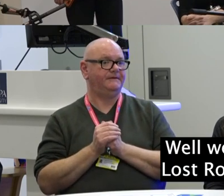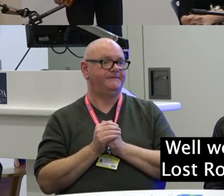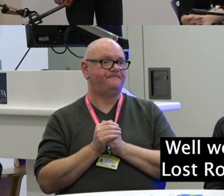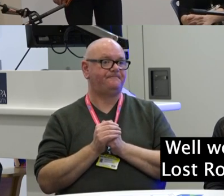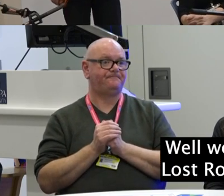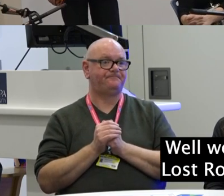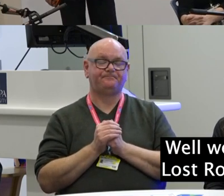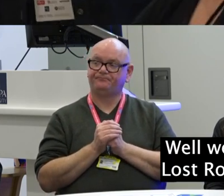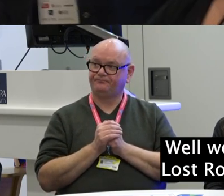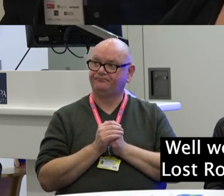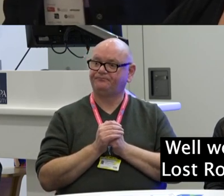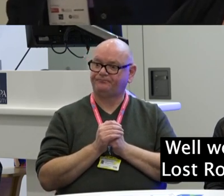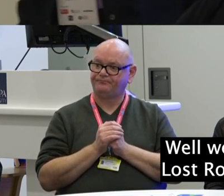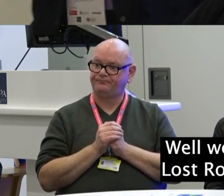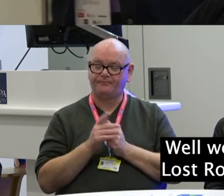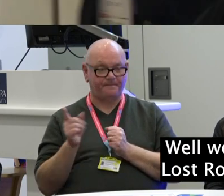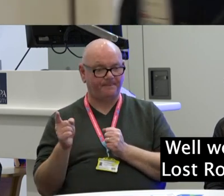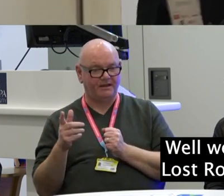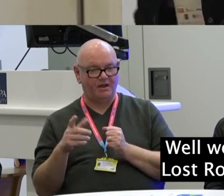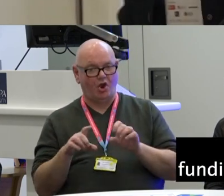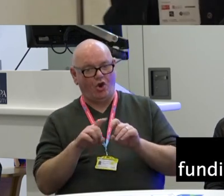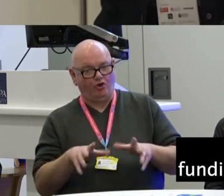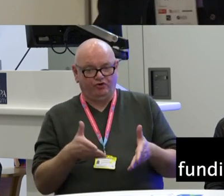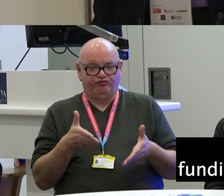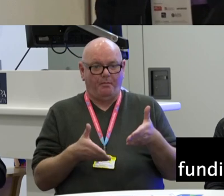Well, we've done some of this with Lost Robot, and there's two